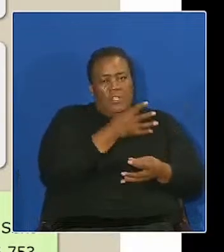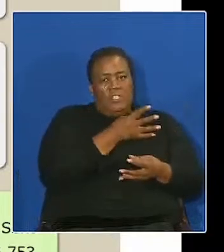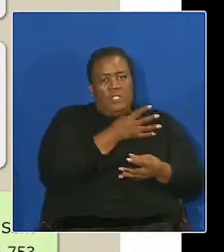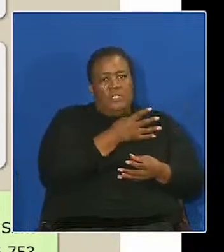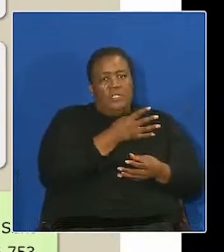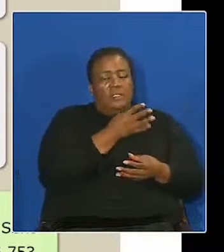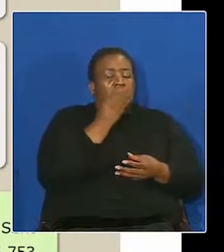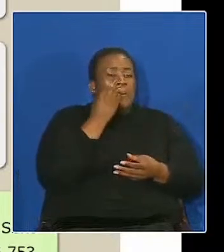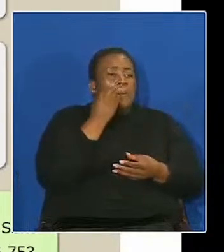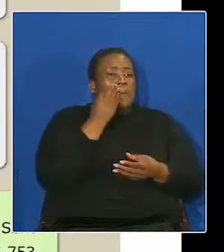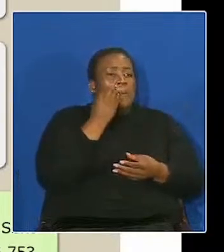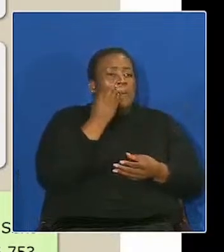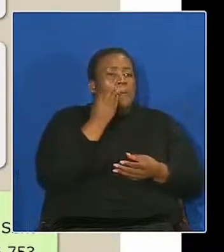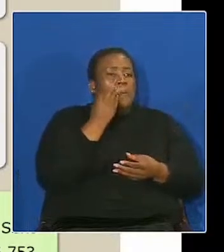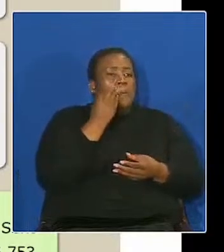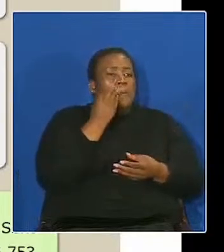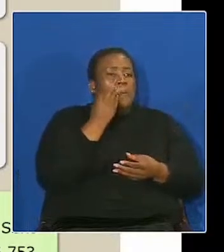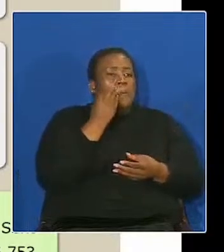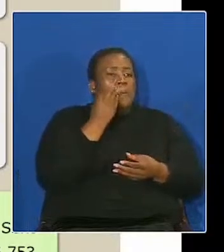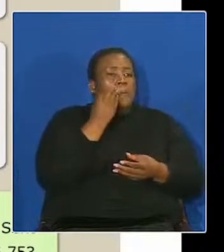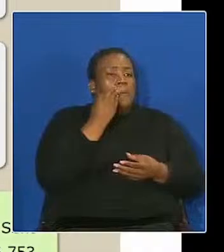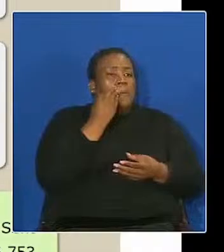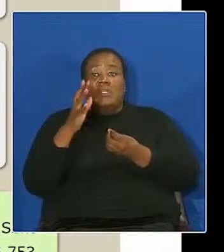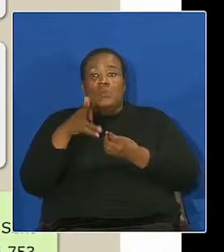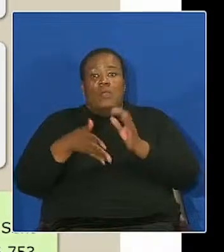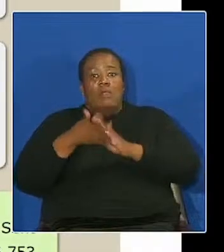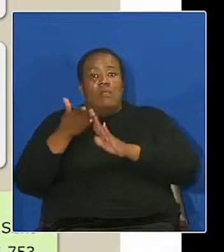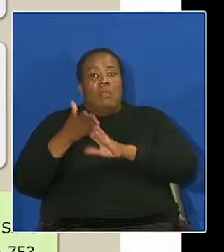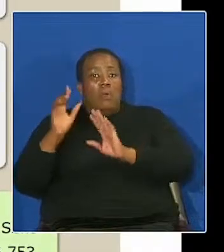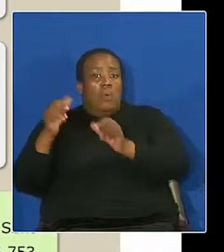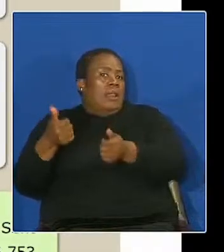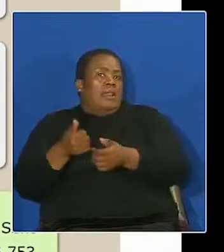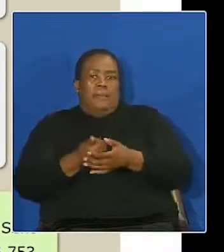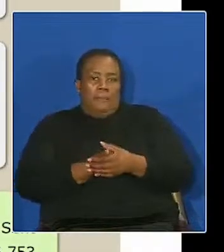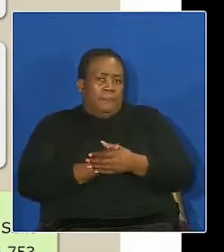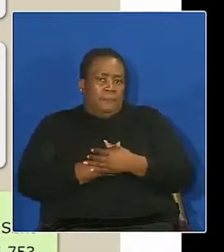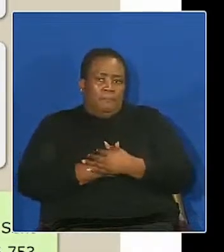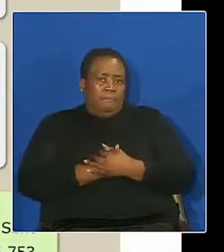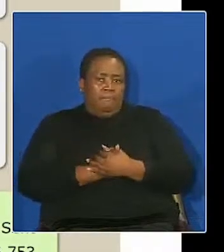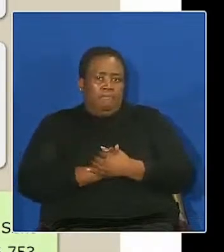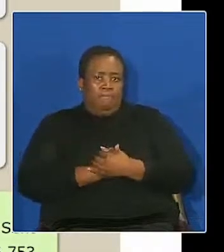was concluding that things are not going to go well.